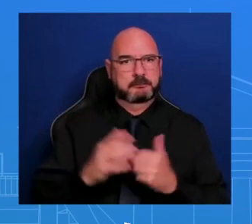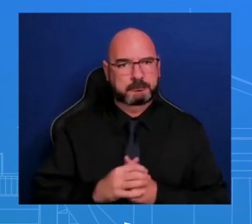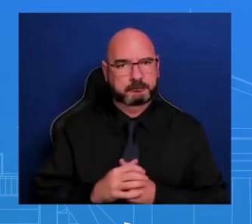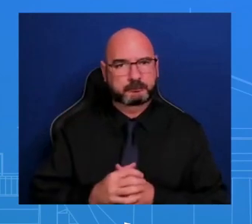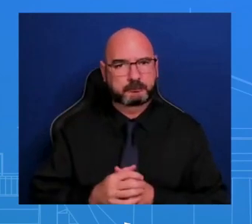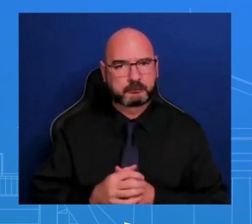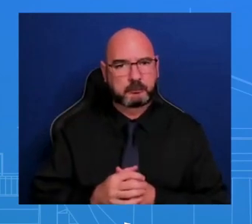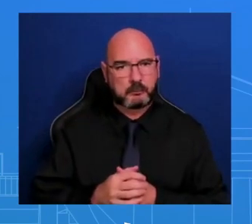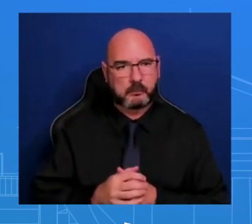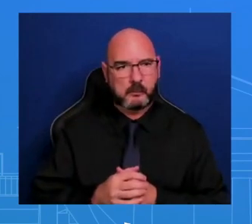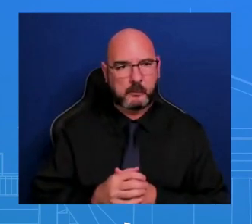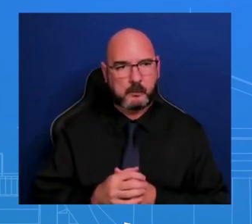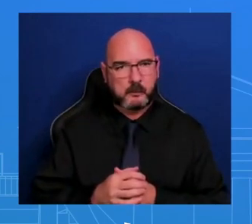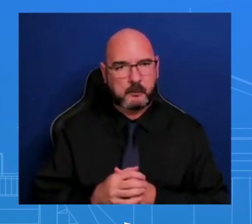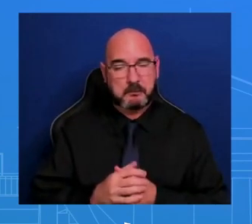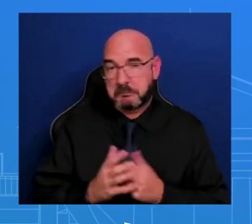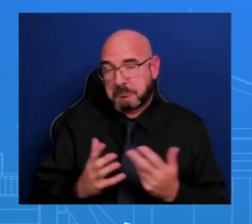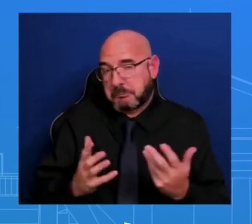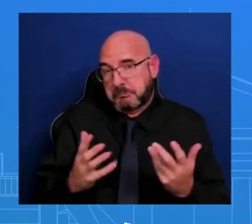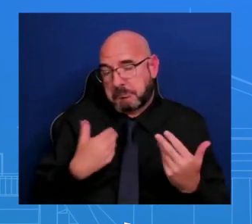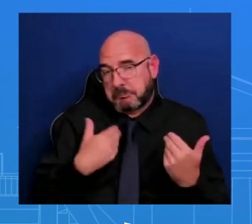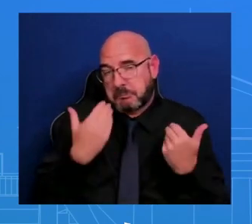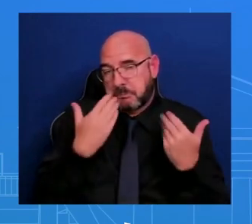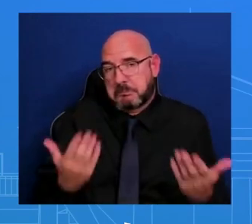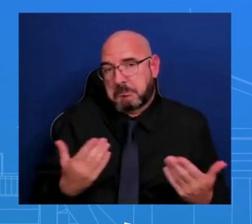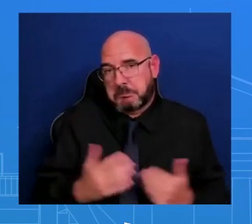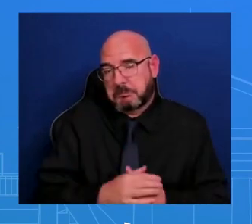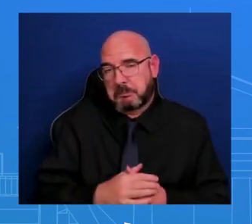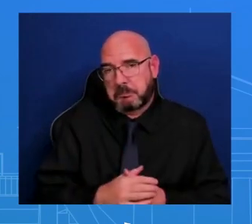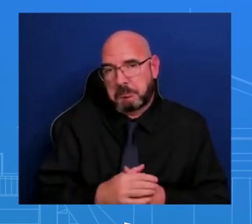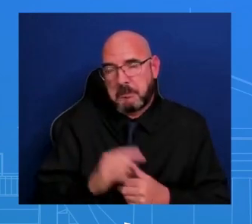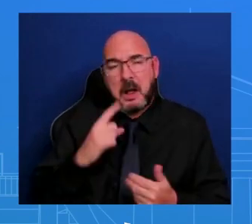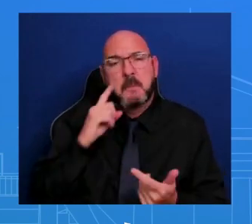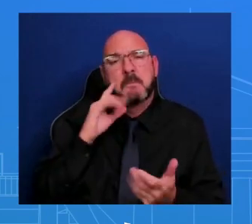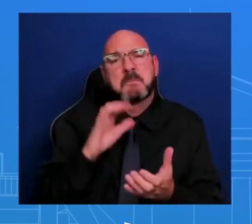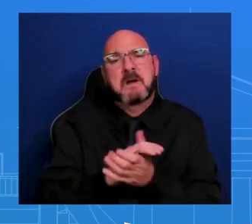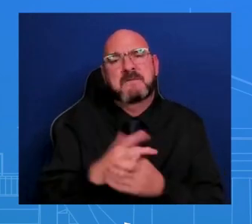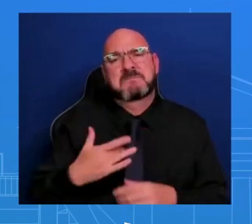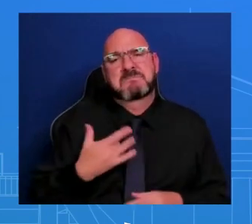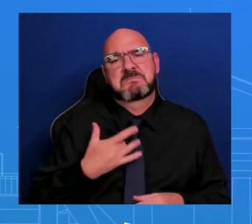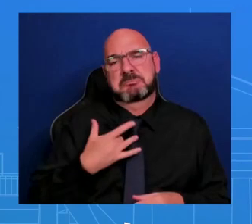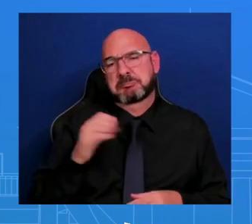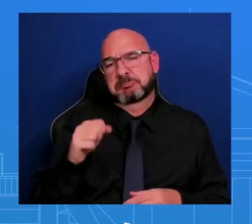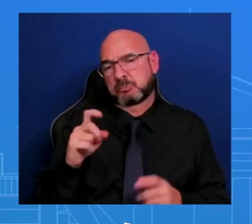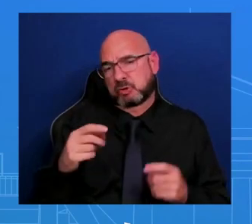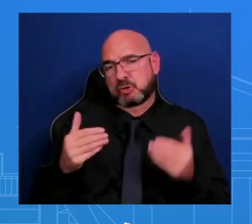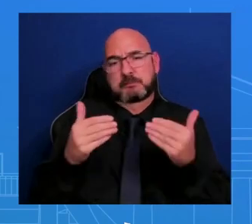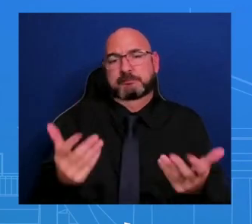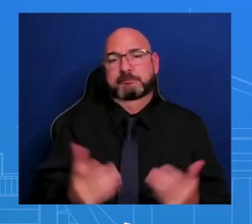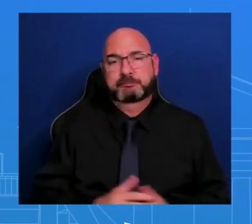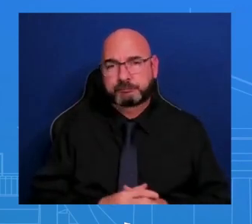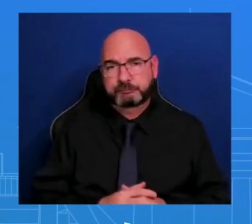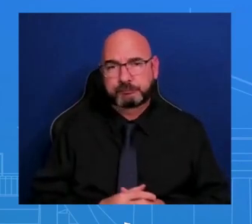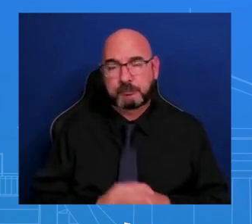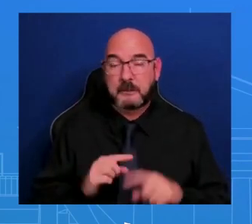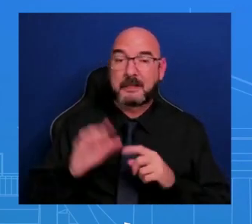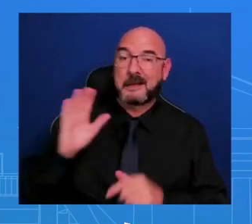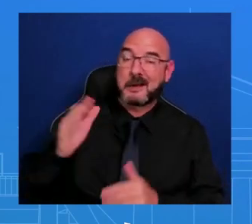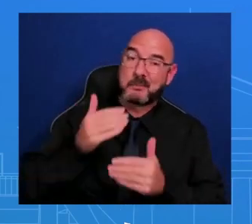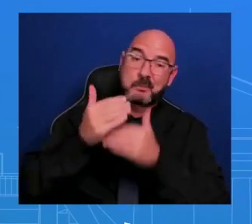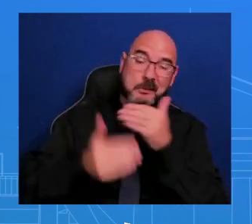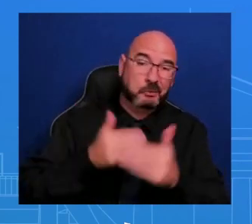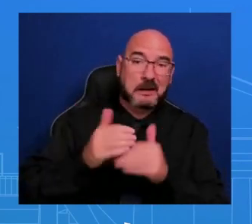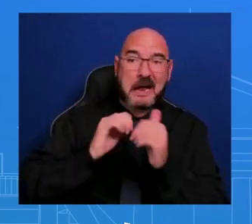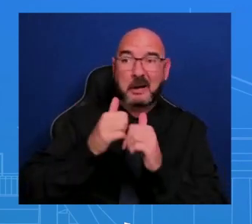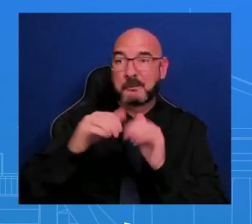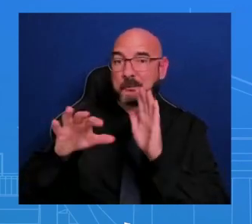that we spoke to last week, and so we believe that Congress should move forward with that. As it relates to their process and finding a speaker, that is up to them. We do